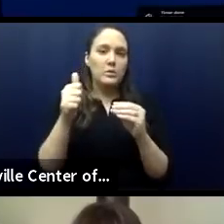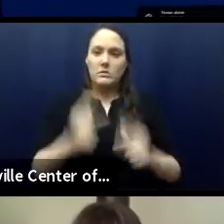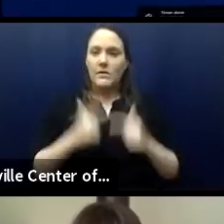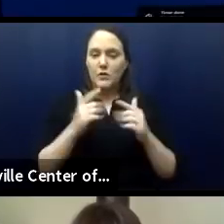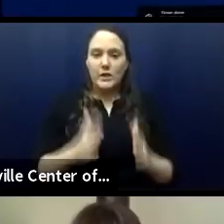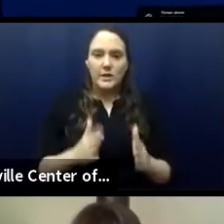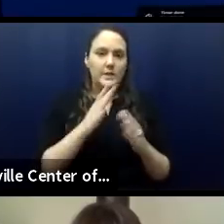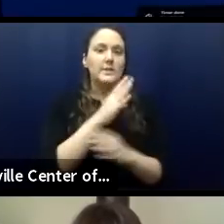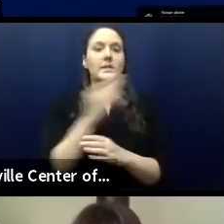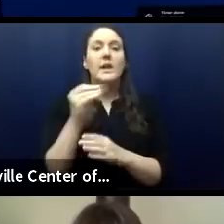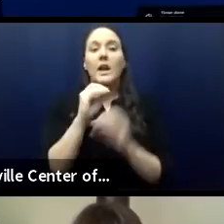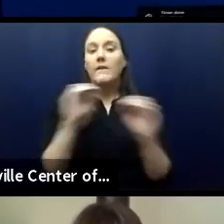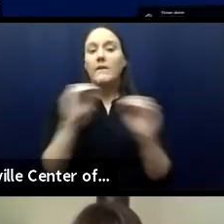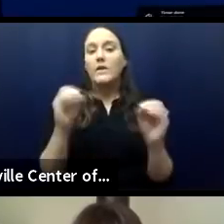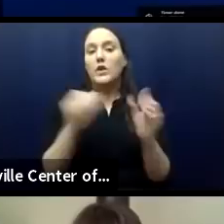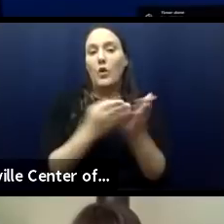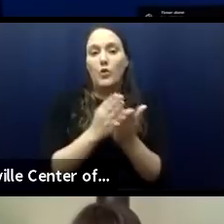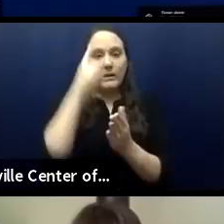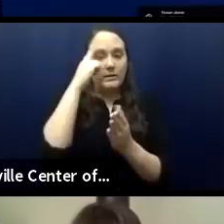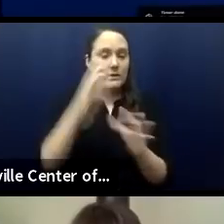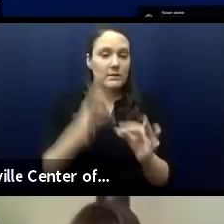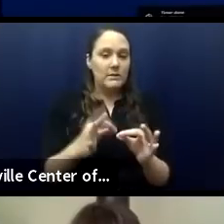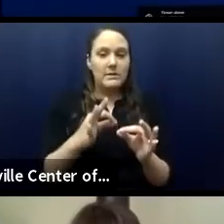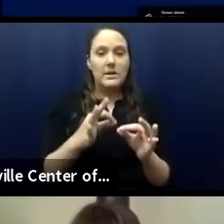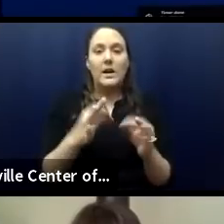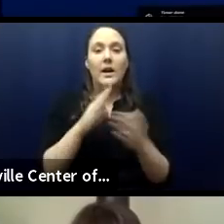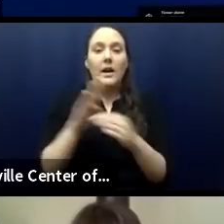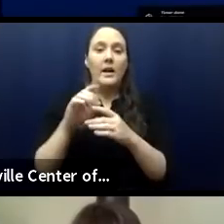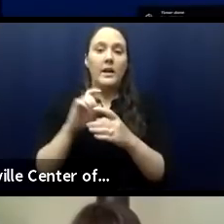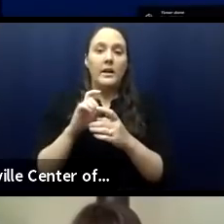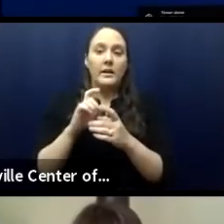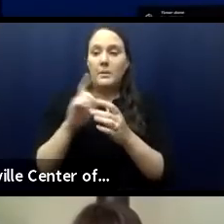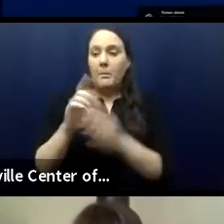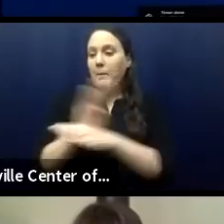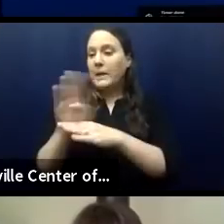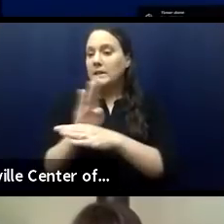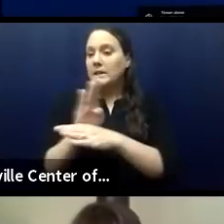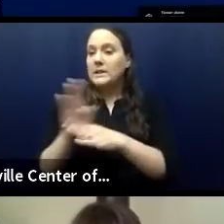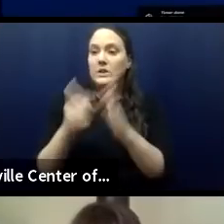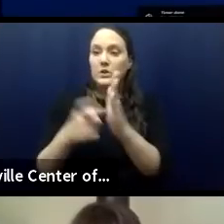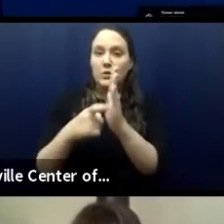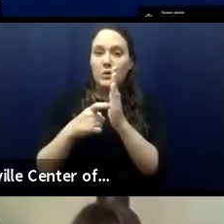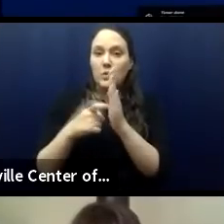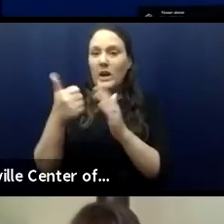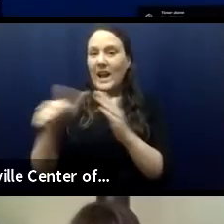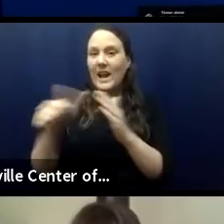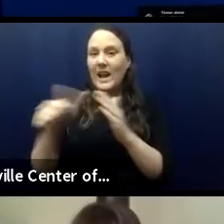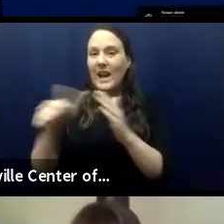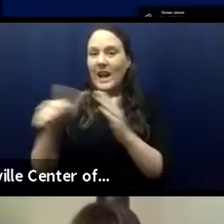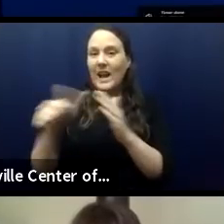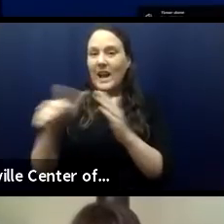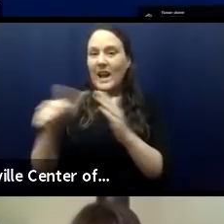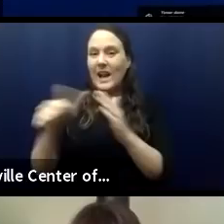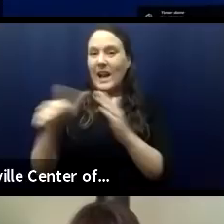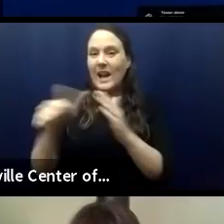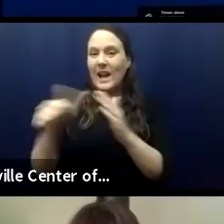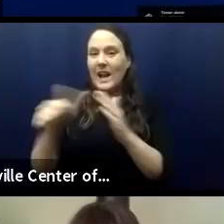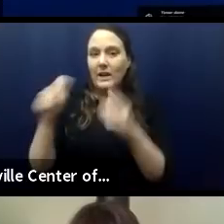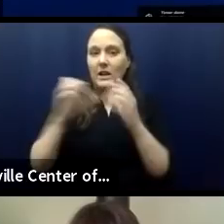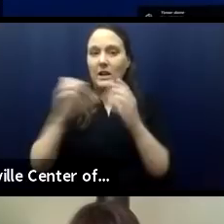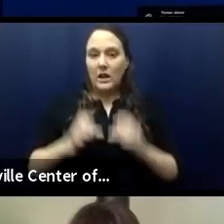have the right to decide to make businesses require anything specific from any patron. That is a